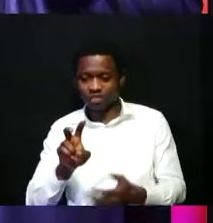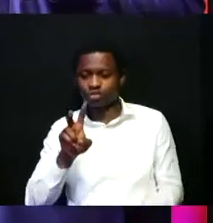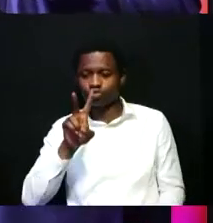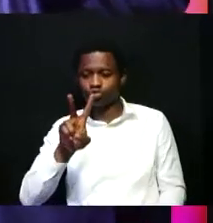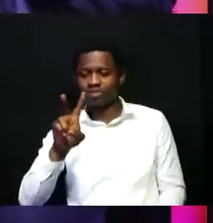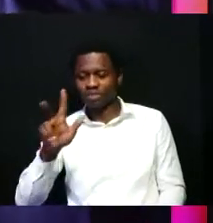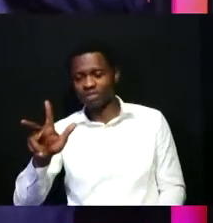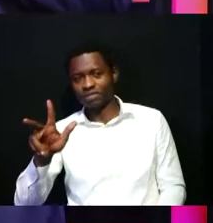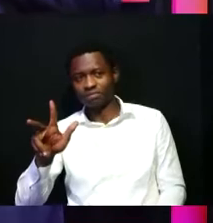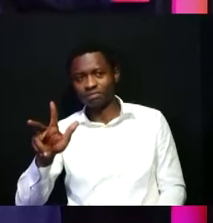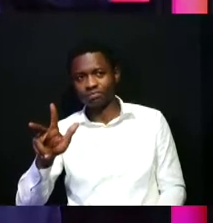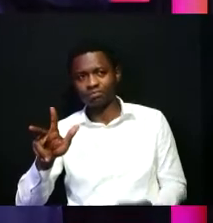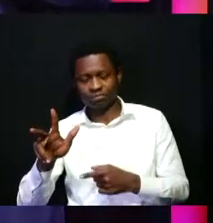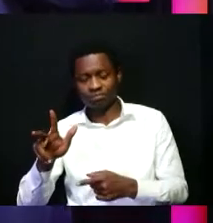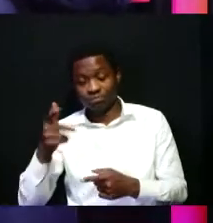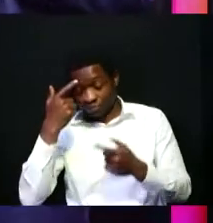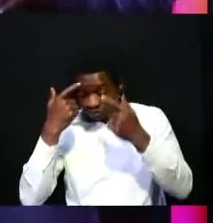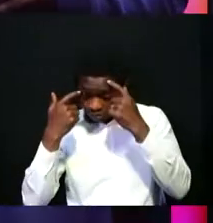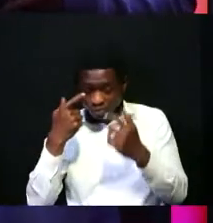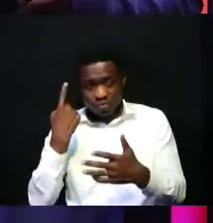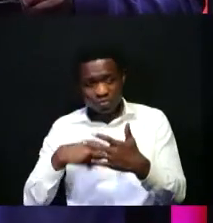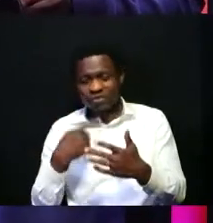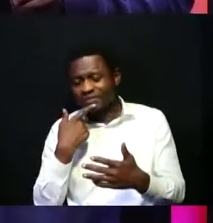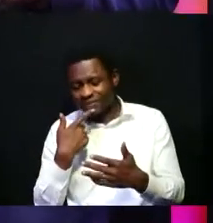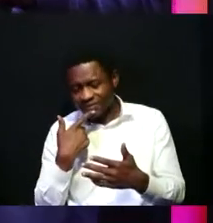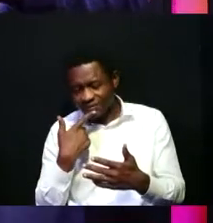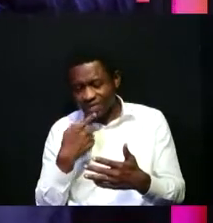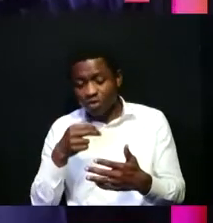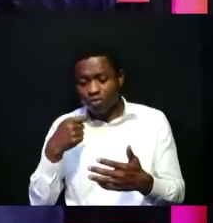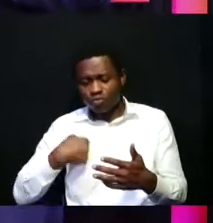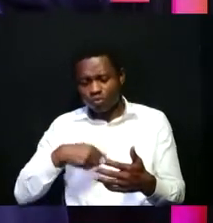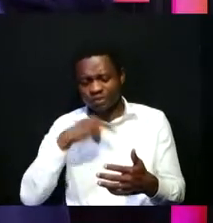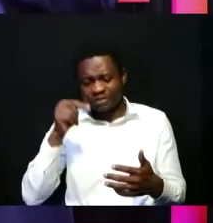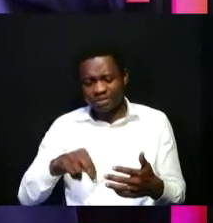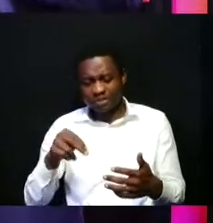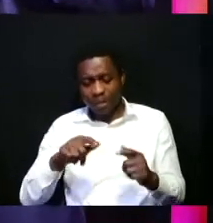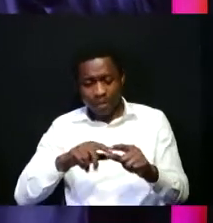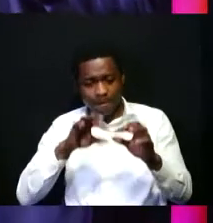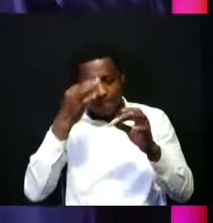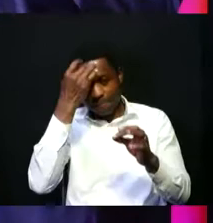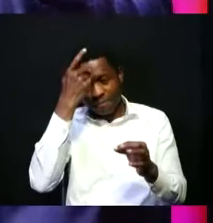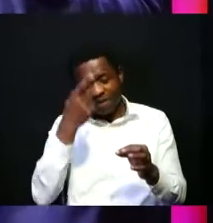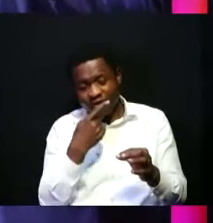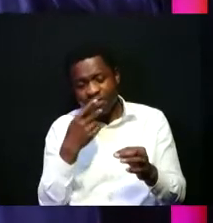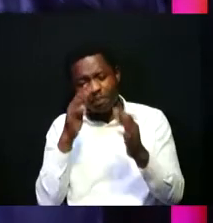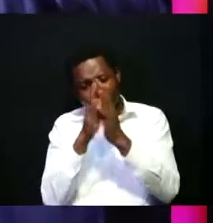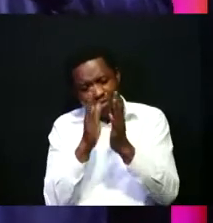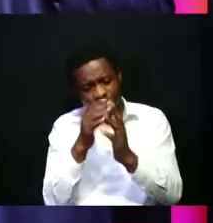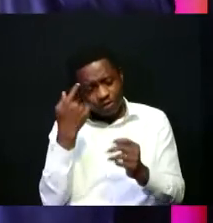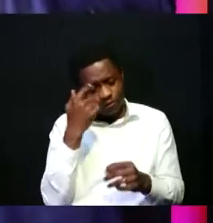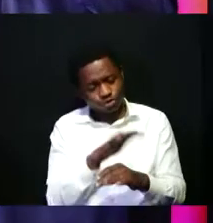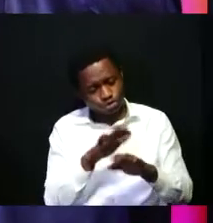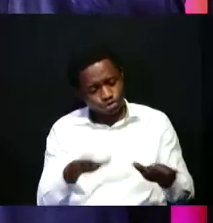23. Because of what I'm trying to say, that we need praying parents. Verse